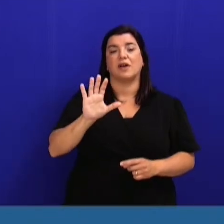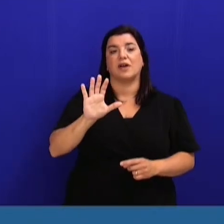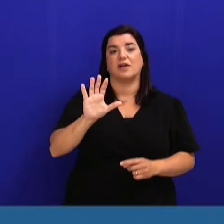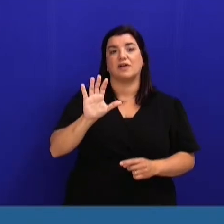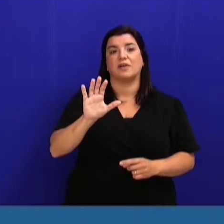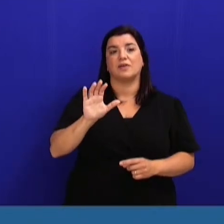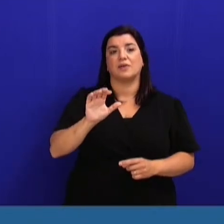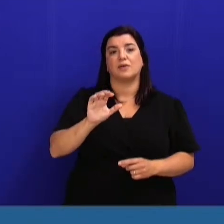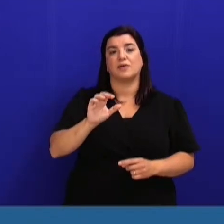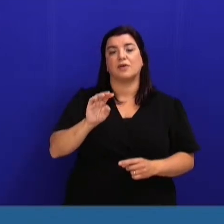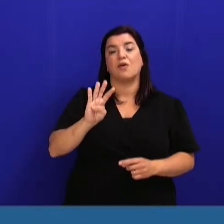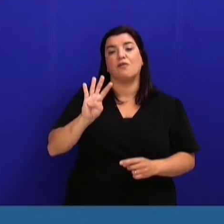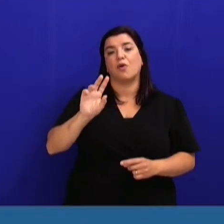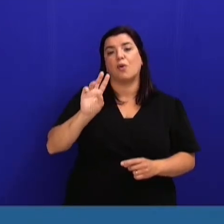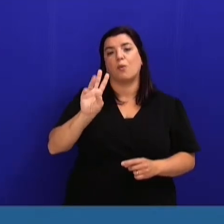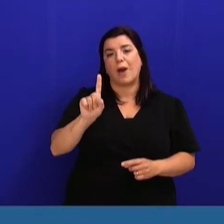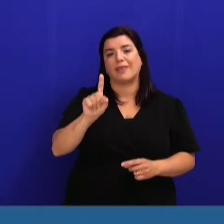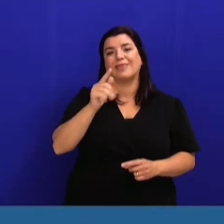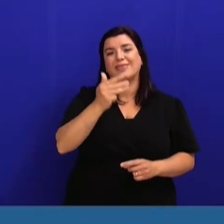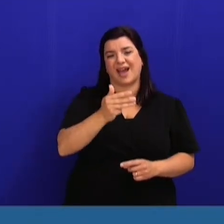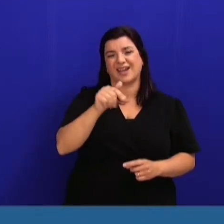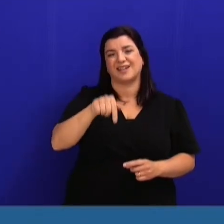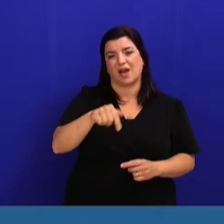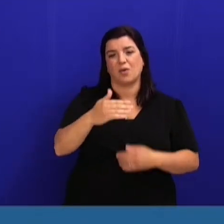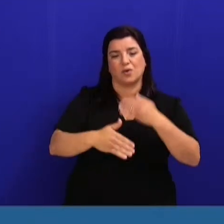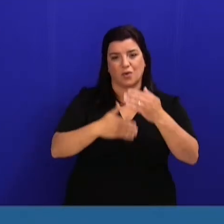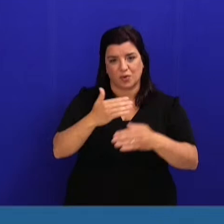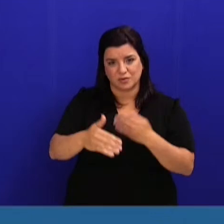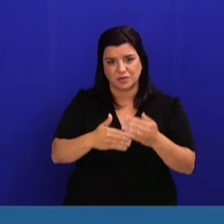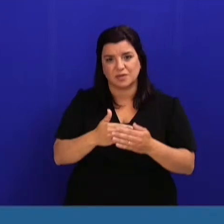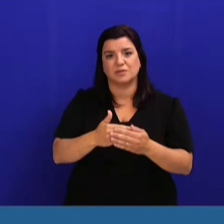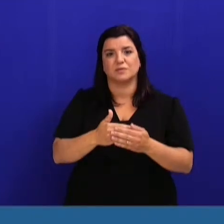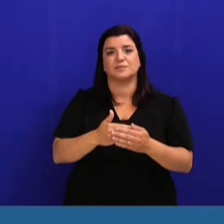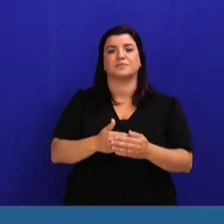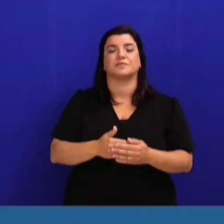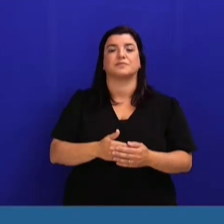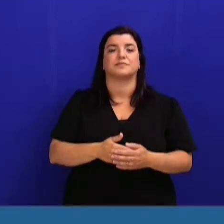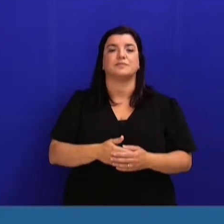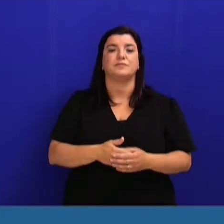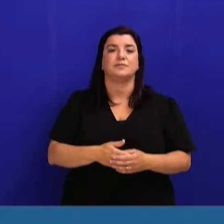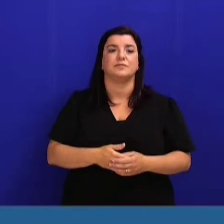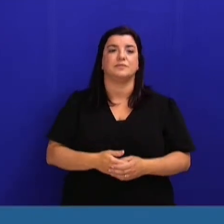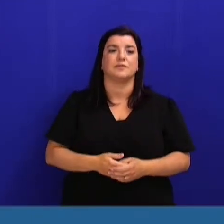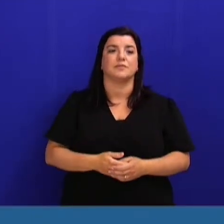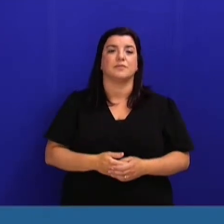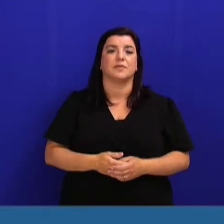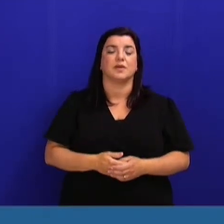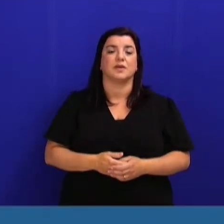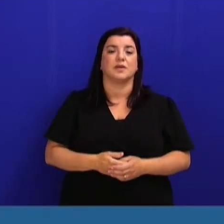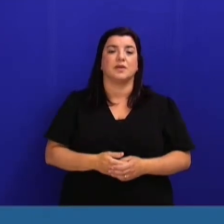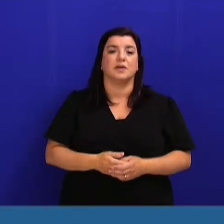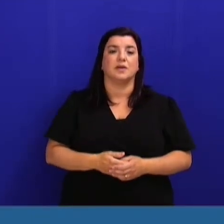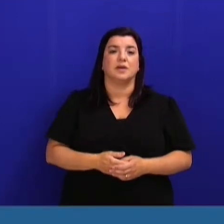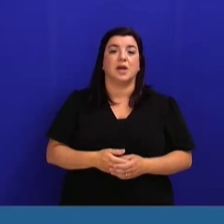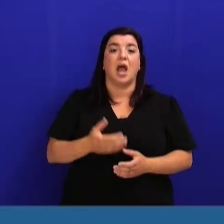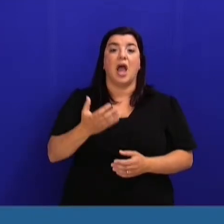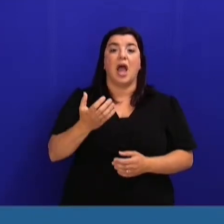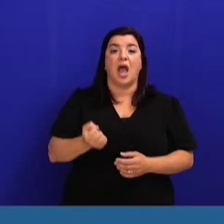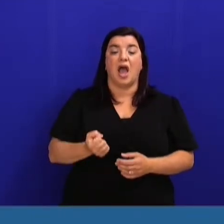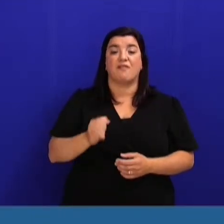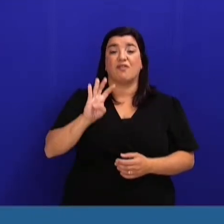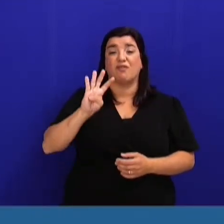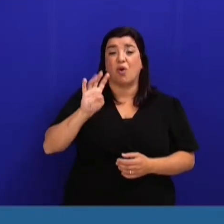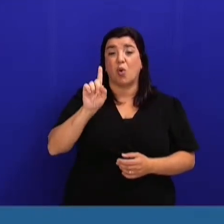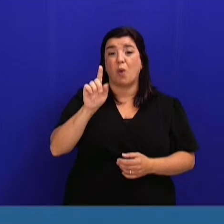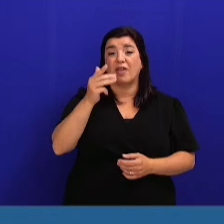are recovered, so the total number of cases which are recovered are 30,066 persons. We had 419 deaths. We